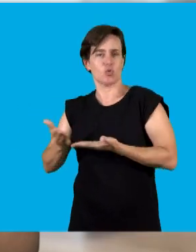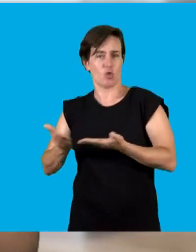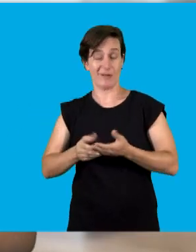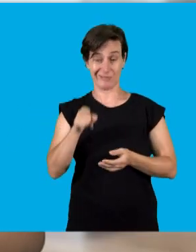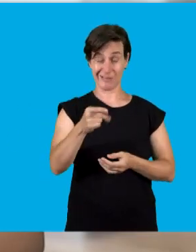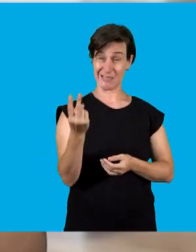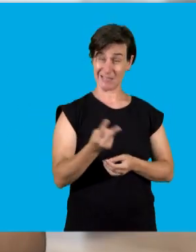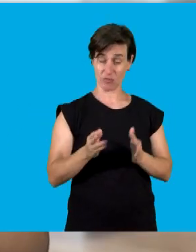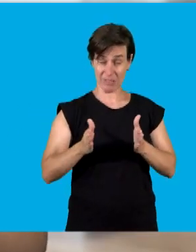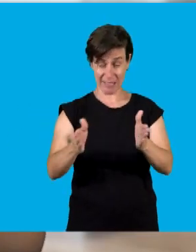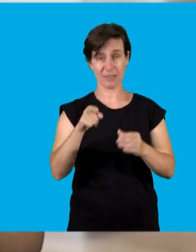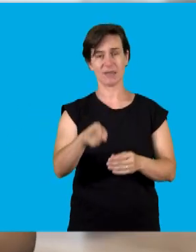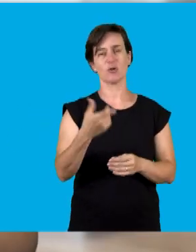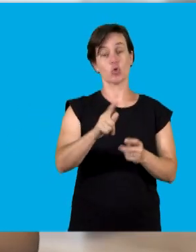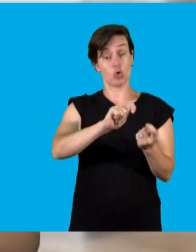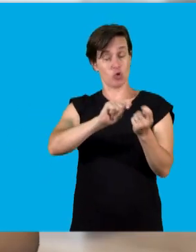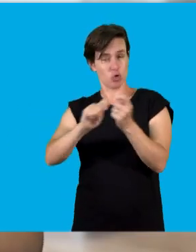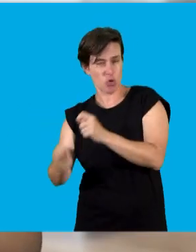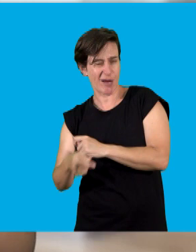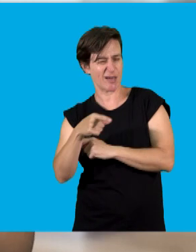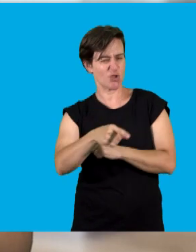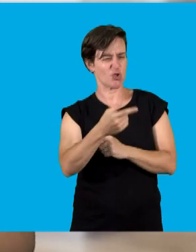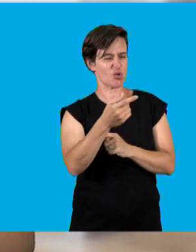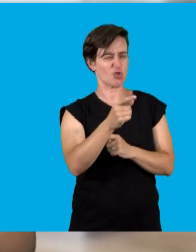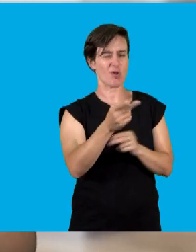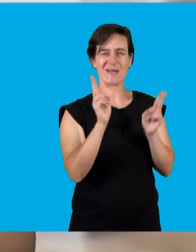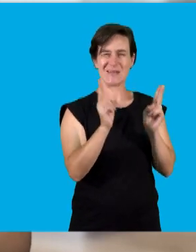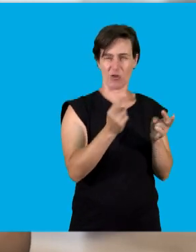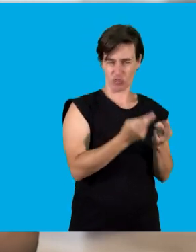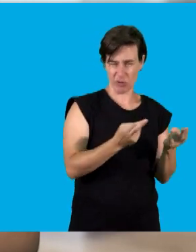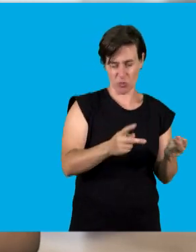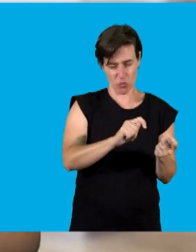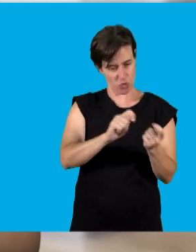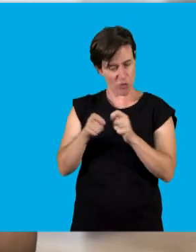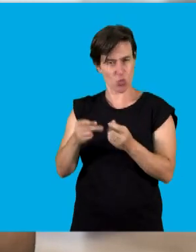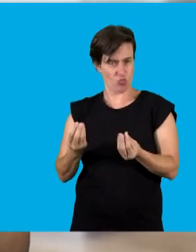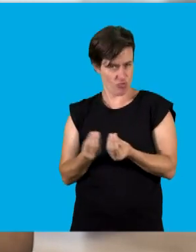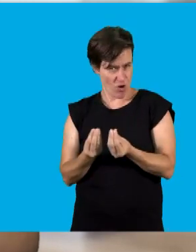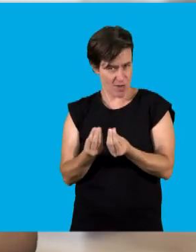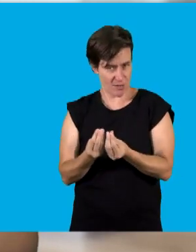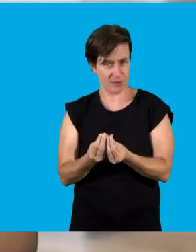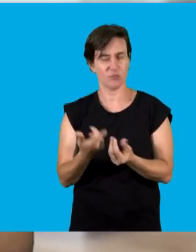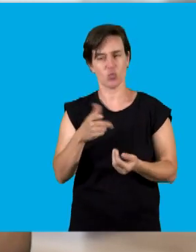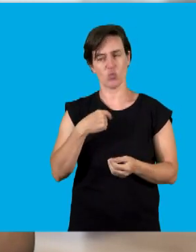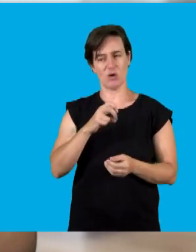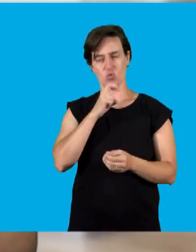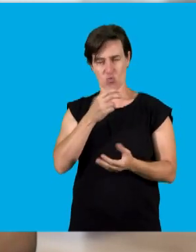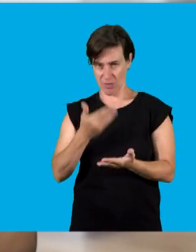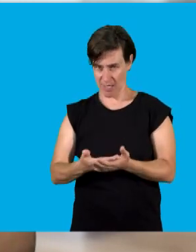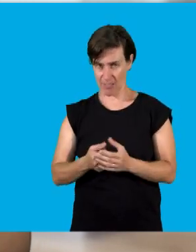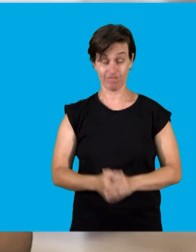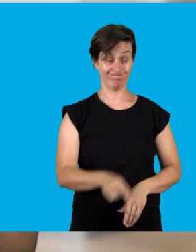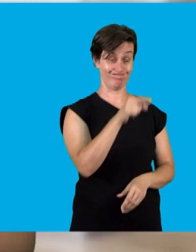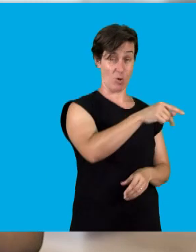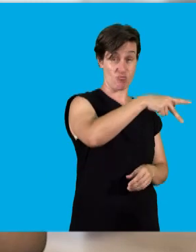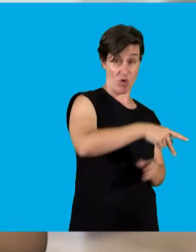services, secondary sector deals with the transformation of goods, of natural resources rather, into useful